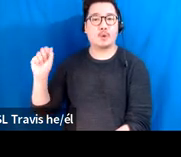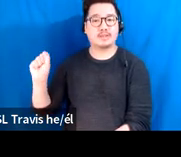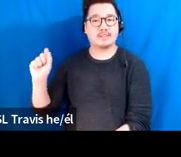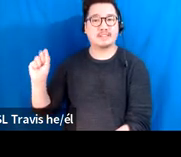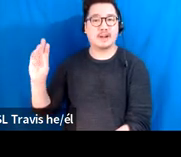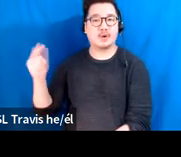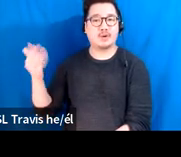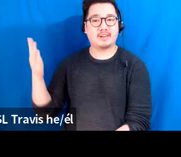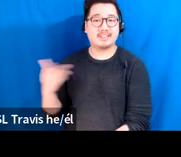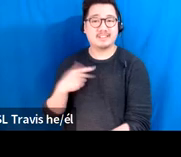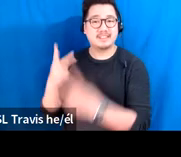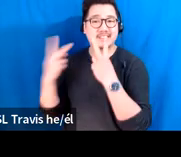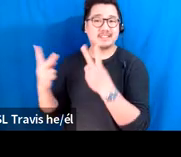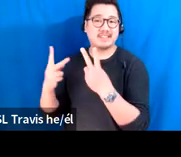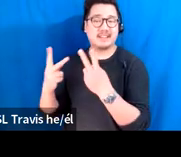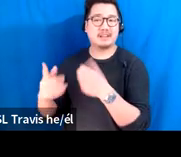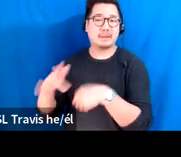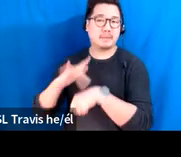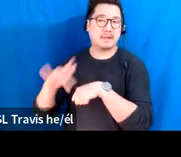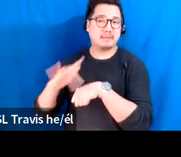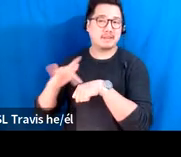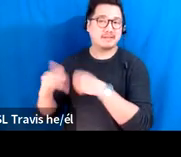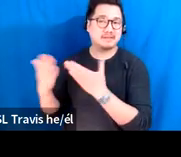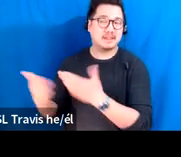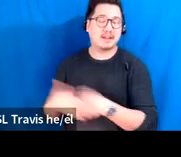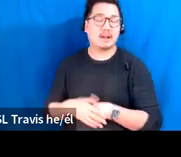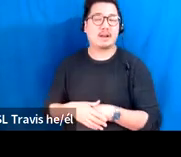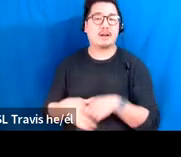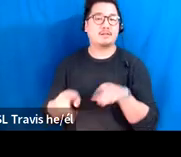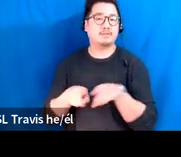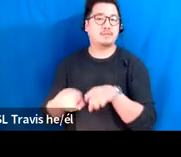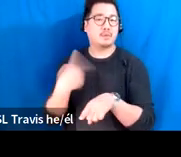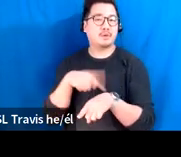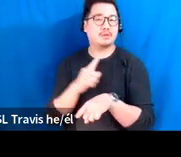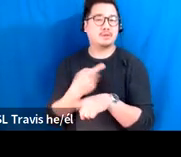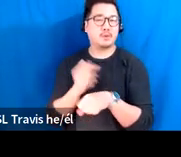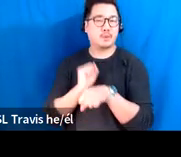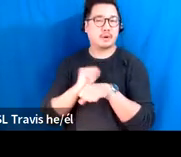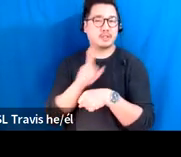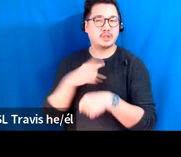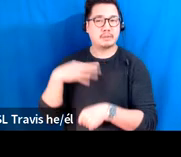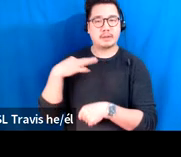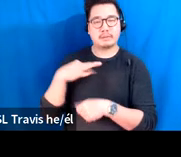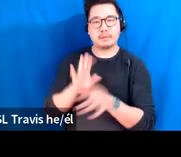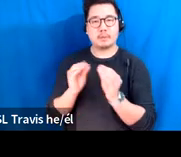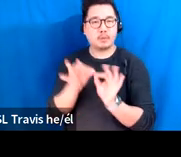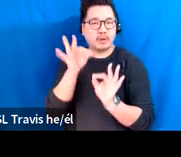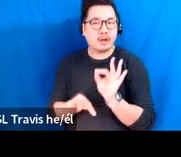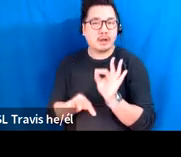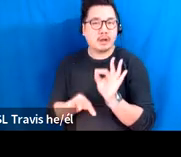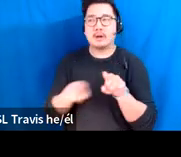and opportunities within the district we're always working to simplify the application process write more approachable job